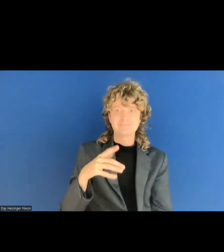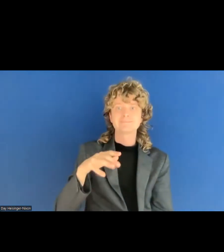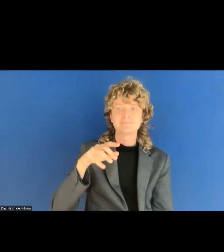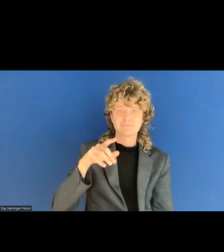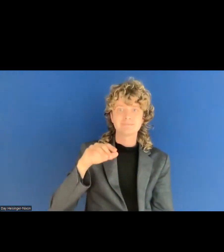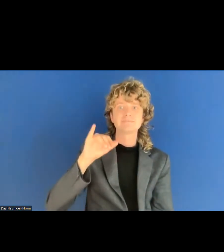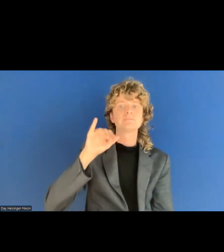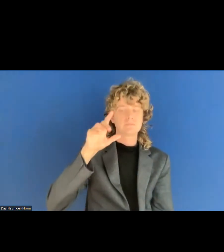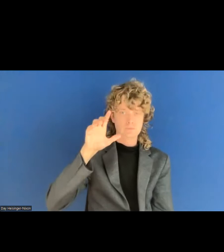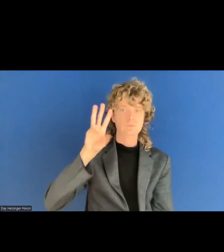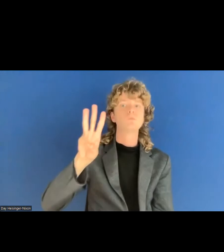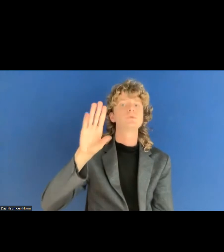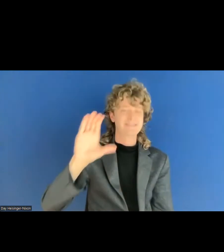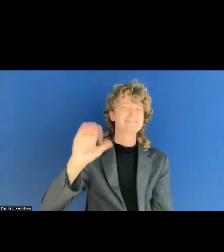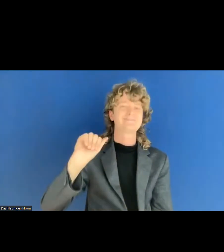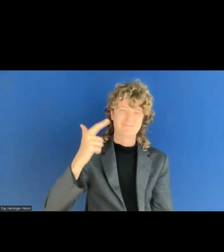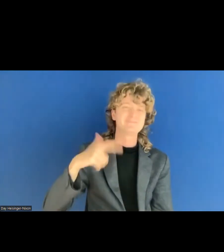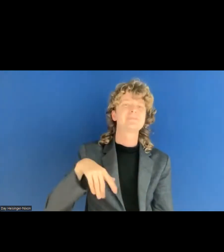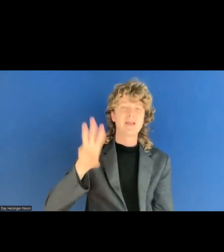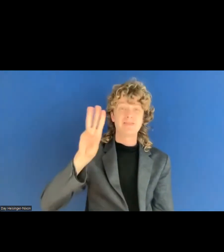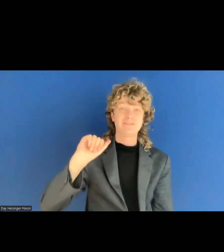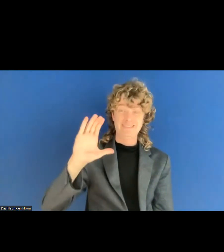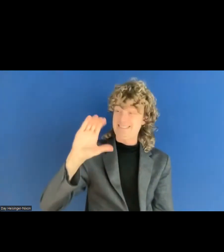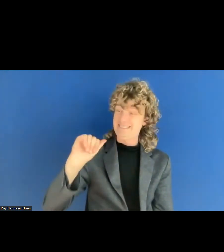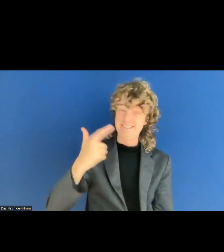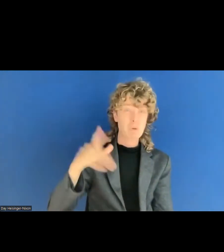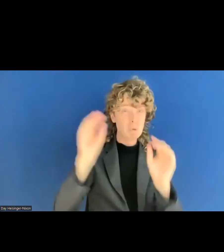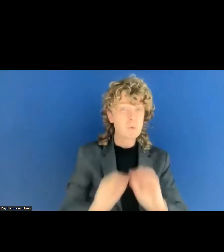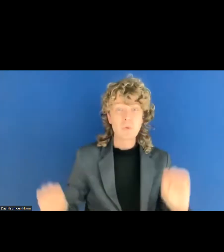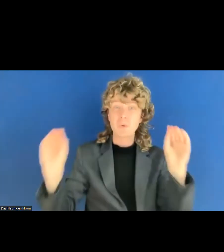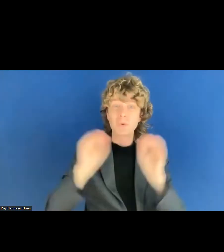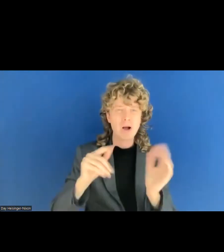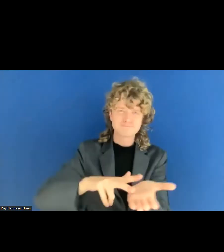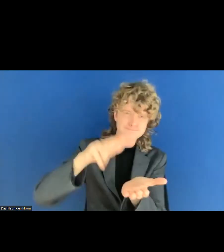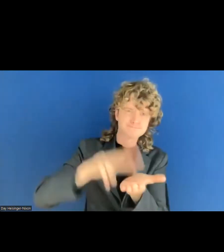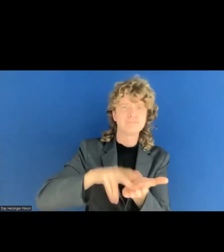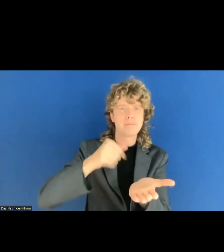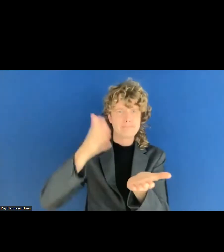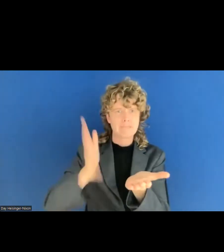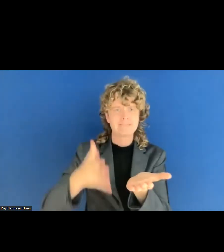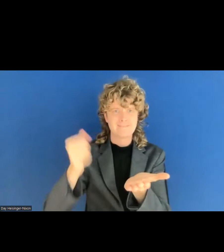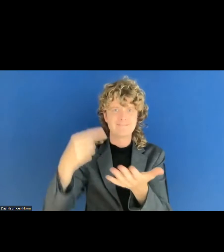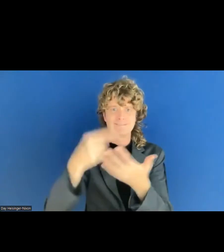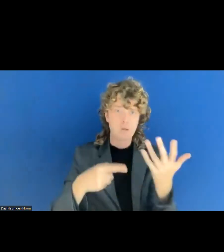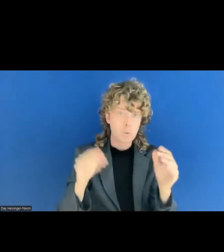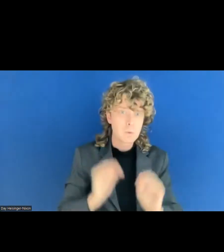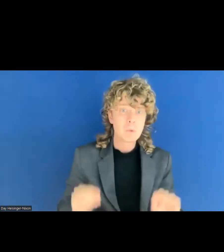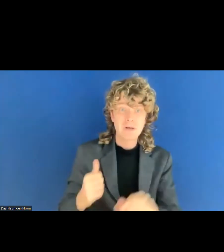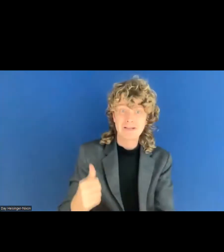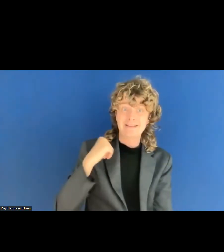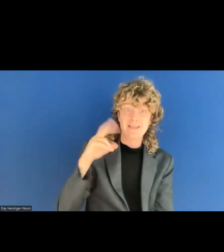tools, either speaking or in the questions or in the comments. And I agree with them. We need a strong improvement